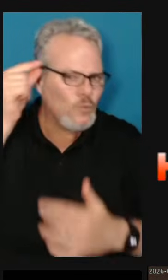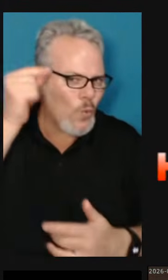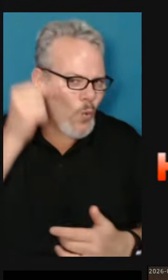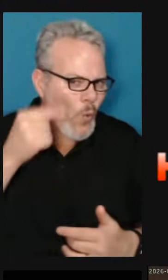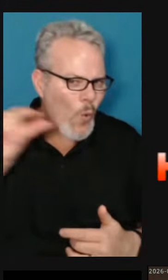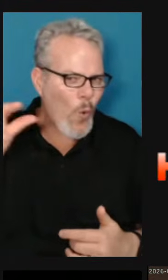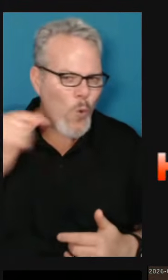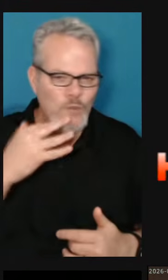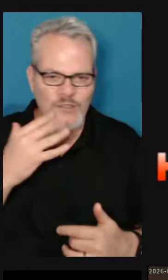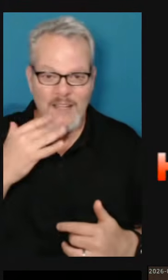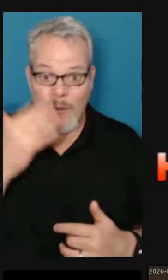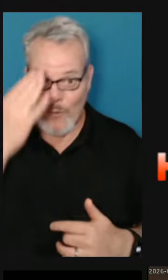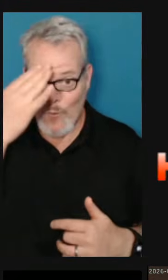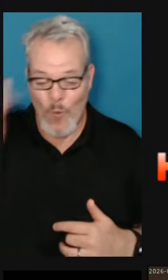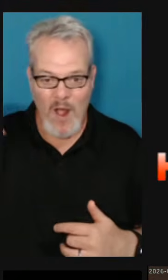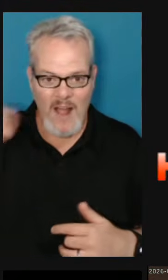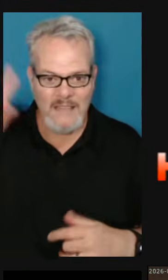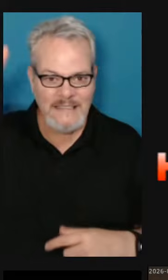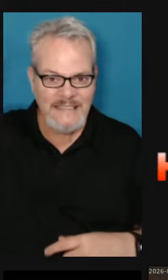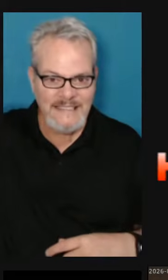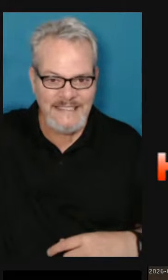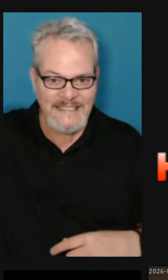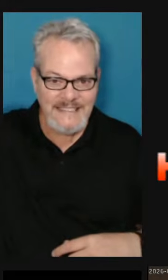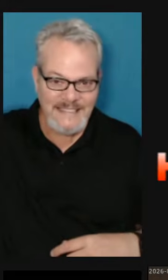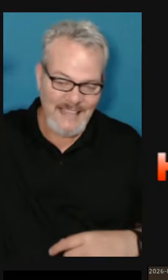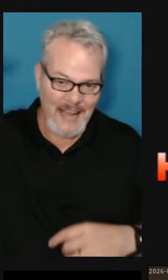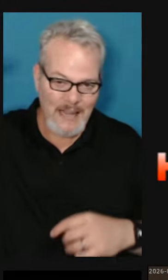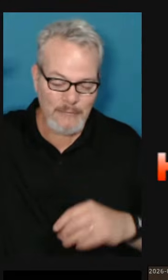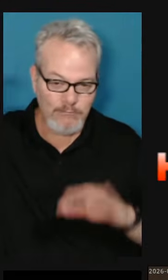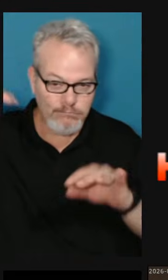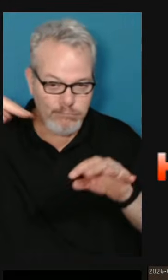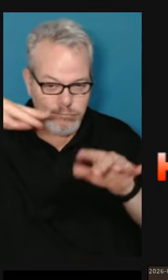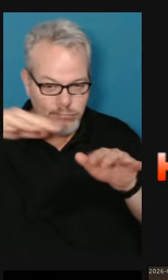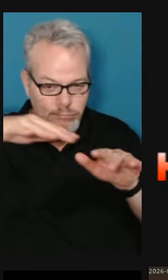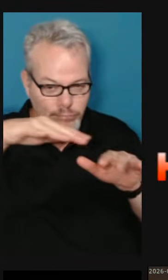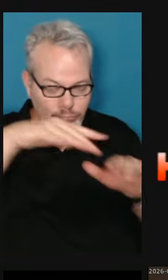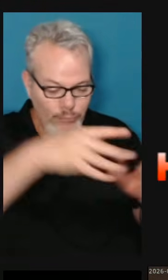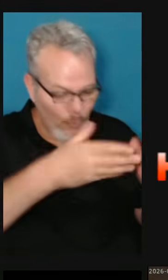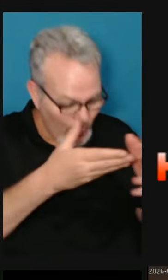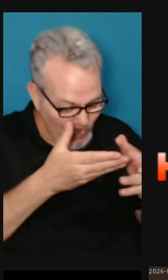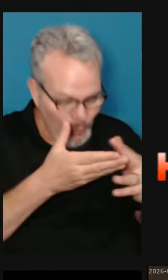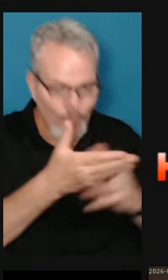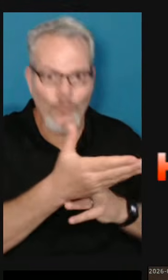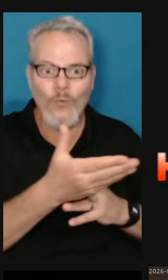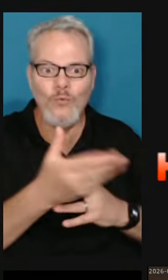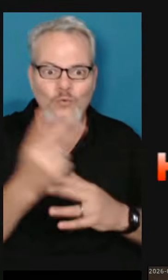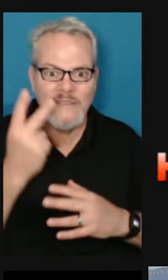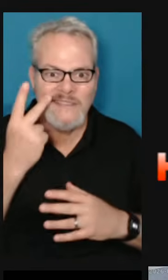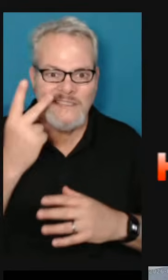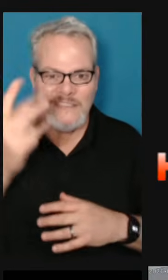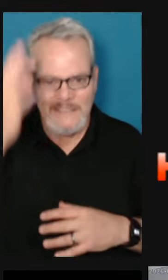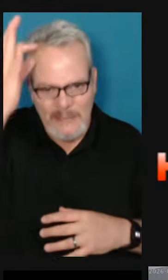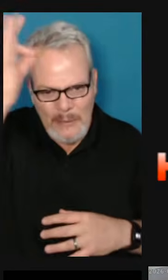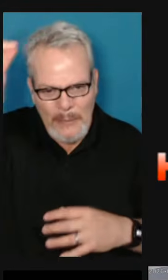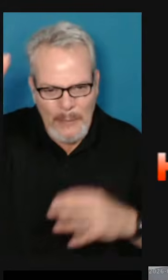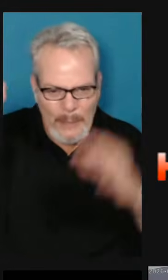shining through the fume, or potentially Pele's hairs in the plume as well, getting lit up by the sun.